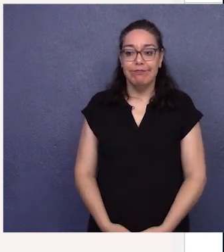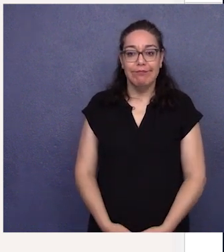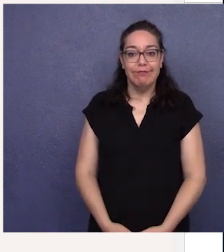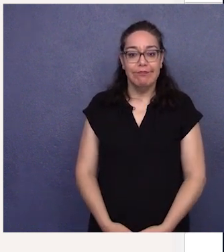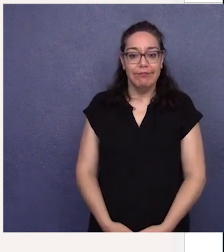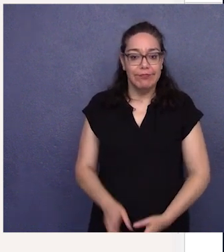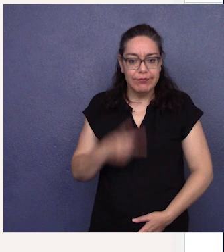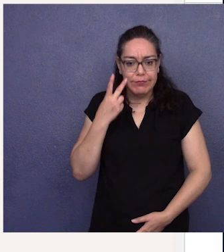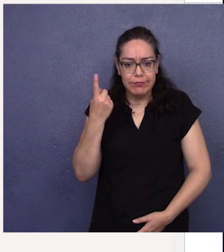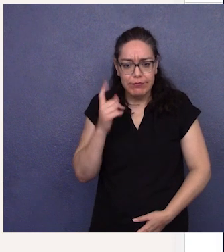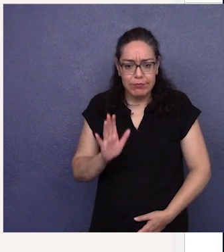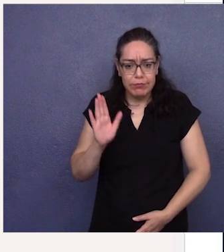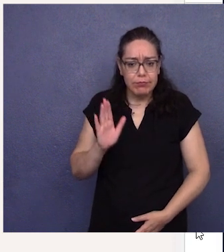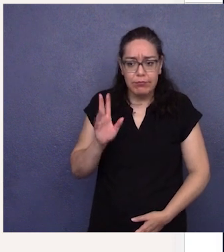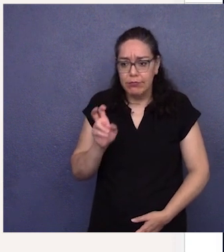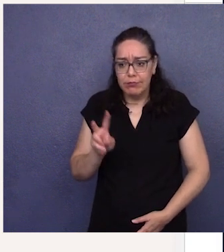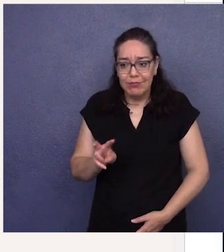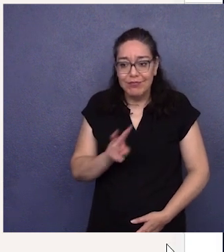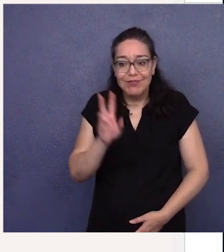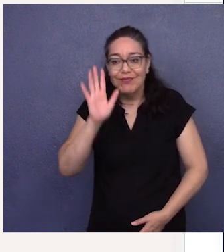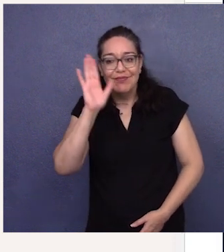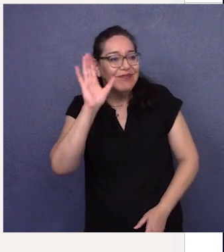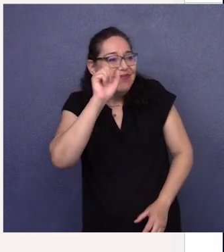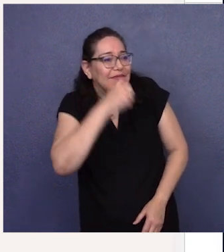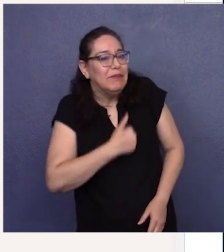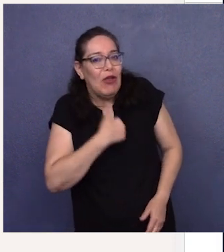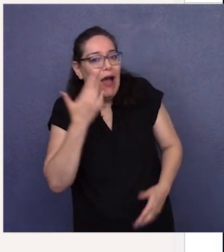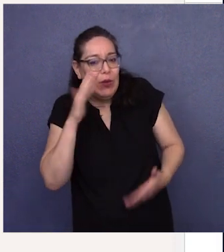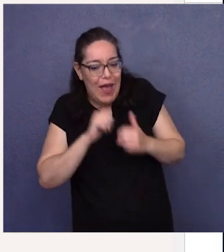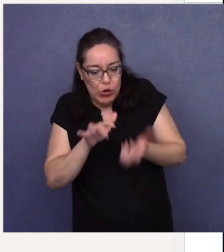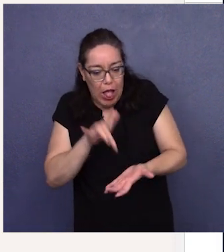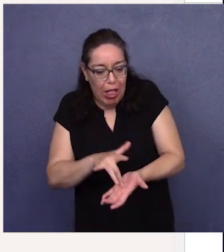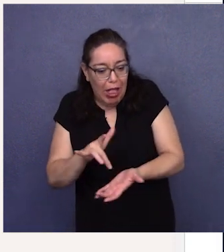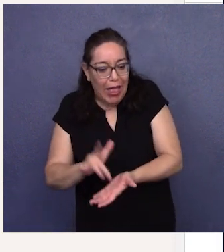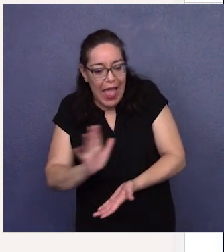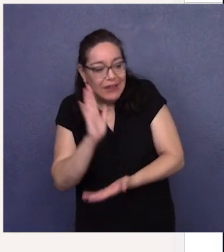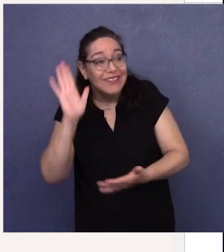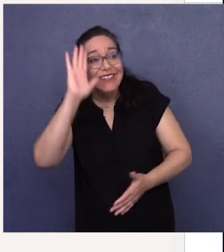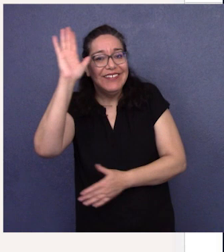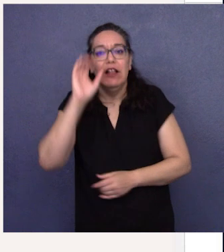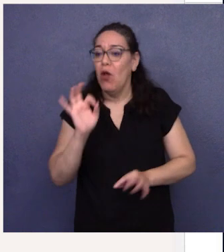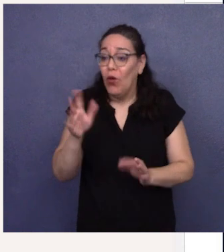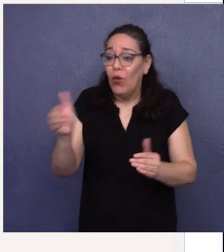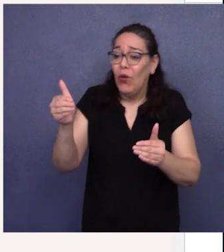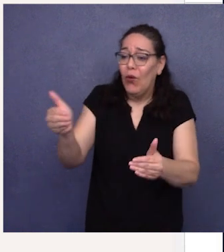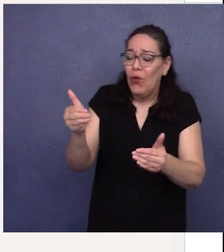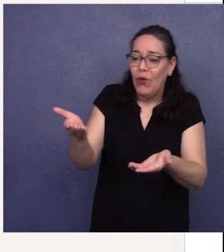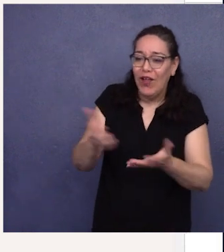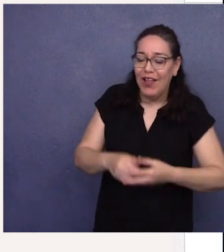Was somebody raising their hand? I'm sorry, okay. I don't know how to do the hand thing. Oh, it's okay, Anne. Go ahead.